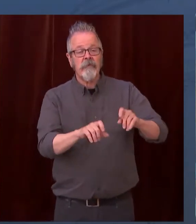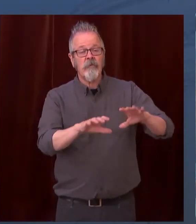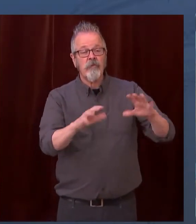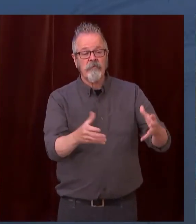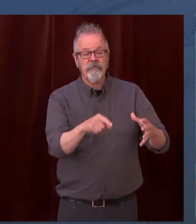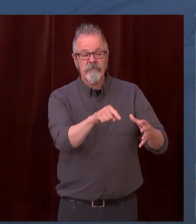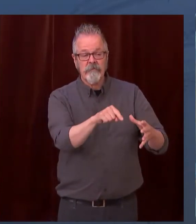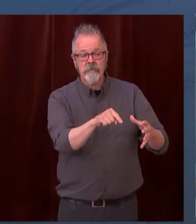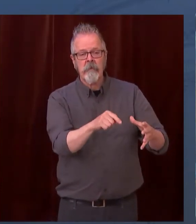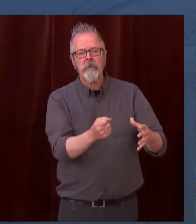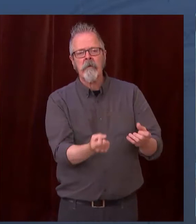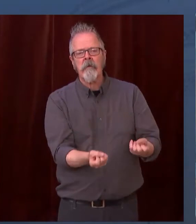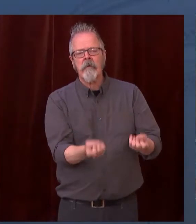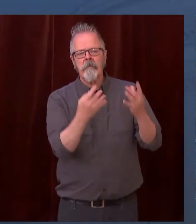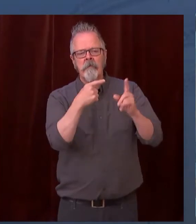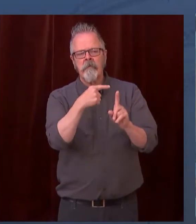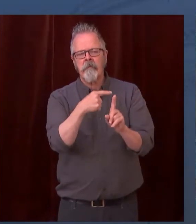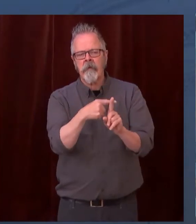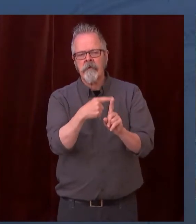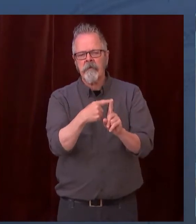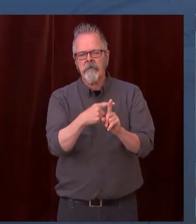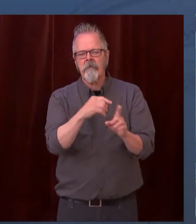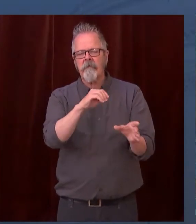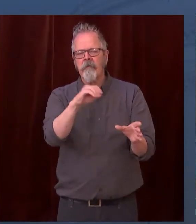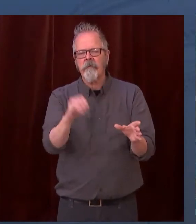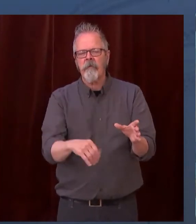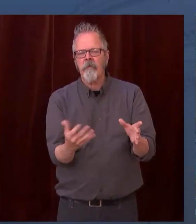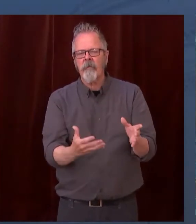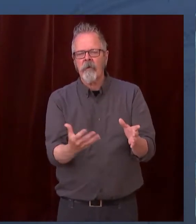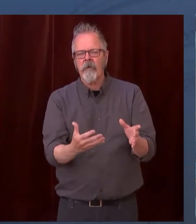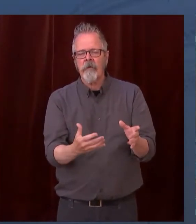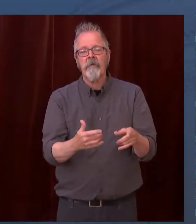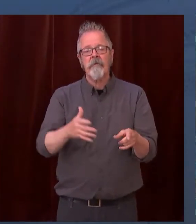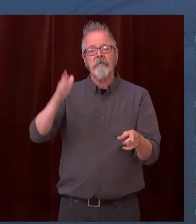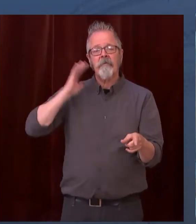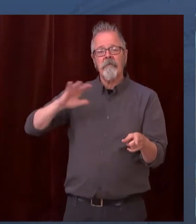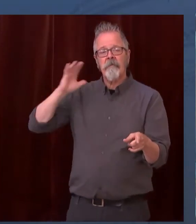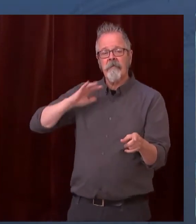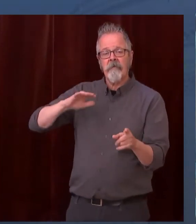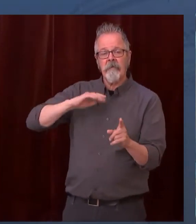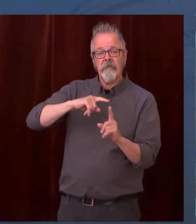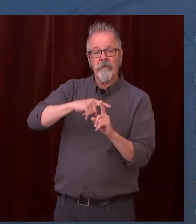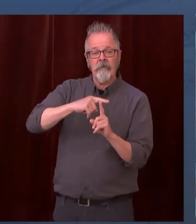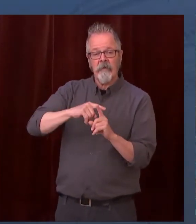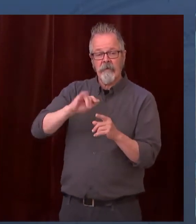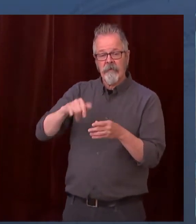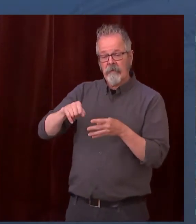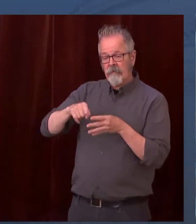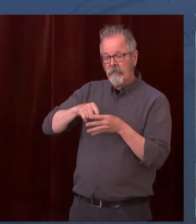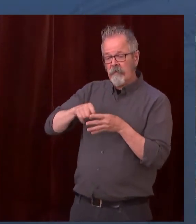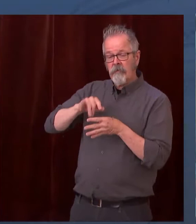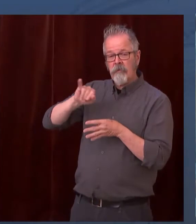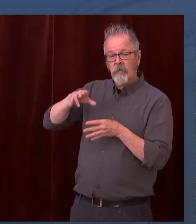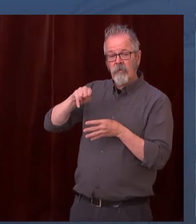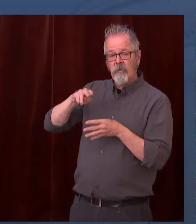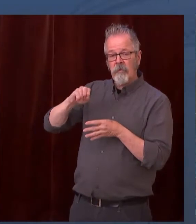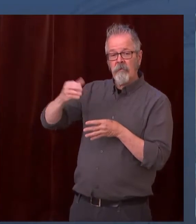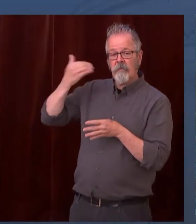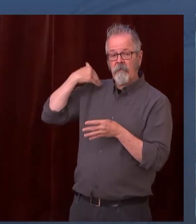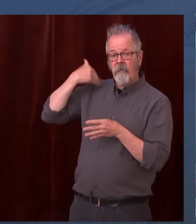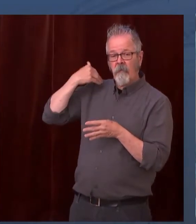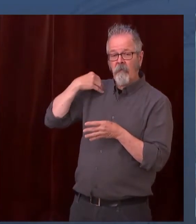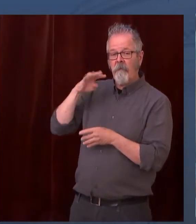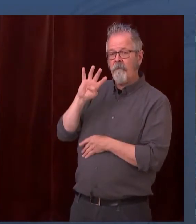about 5.5% of the tests coming back positive and had dropped down to 4%. Now it's climbing back up to